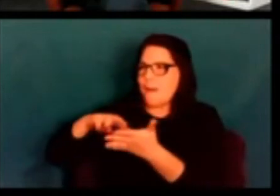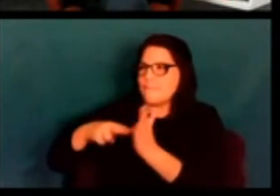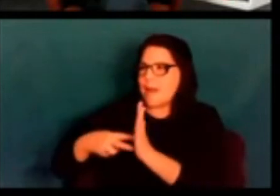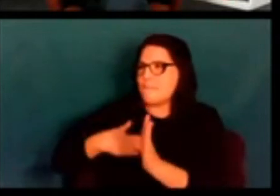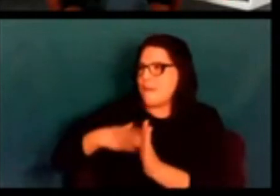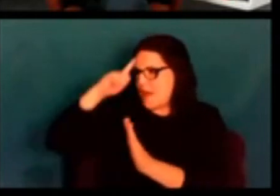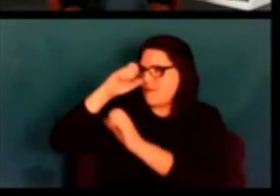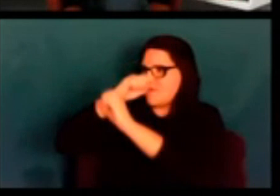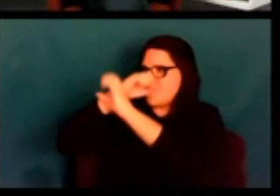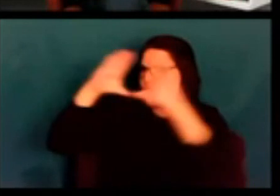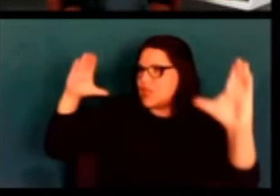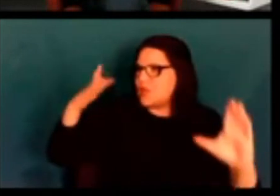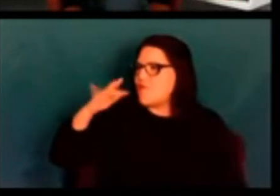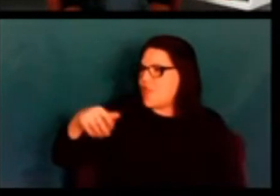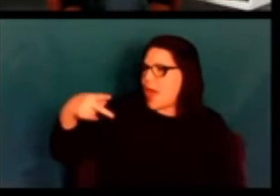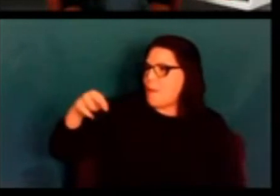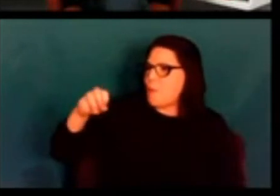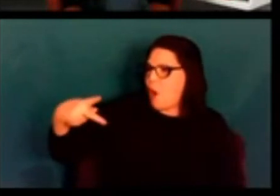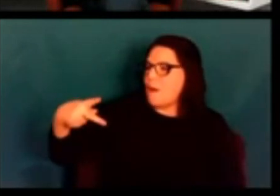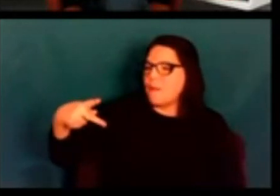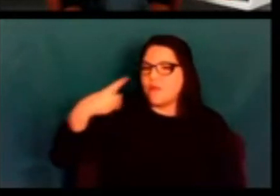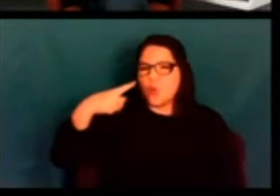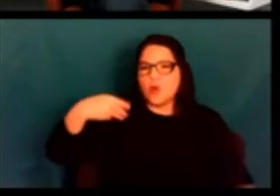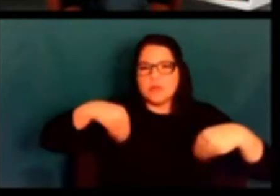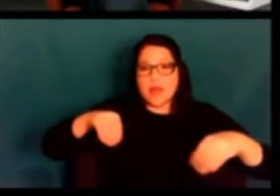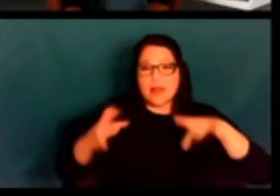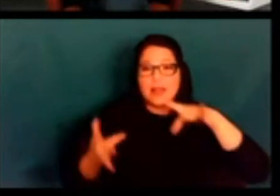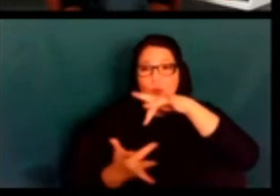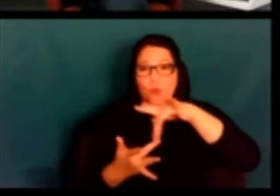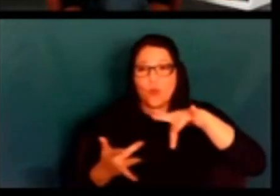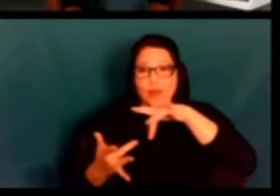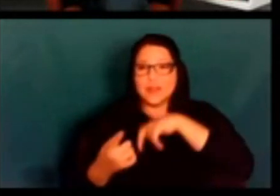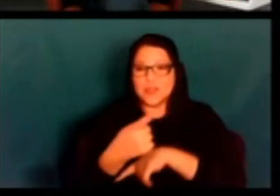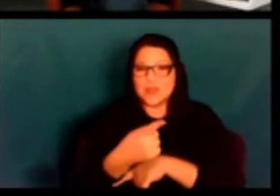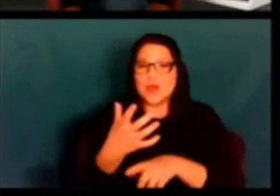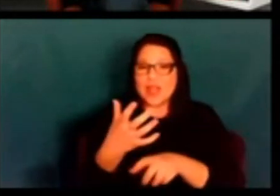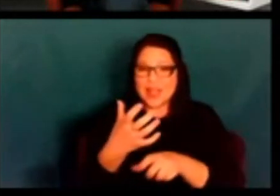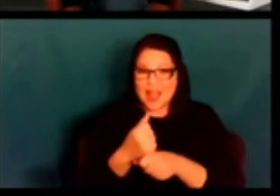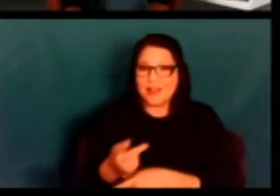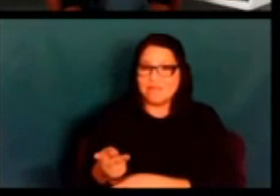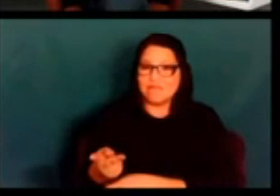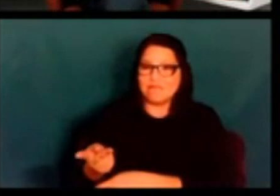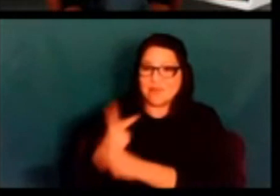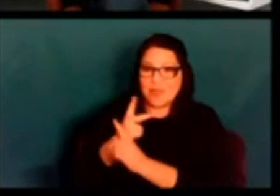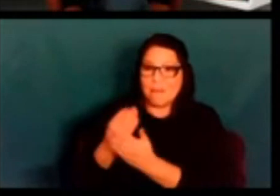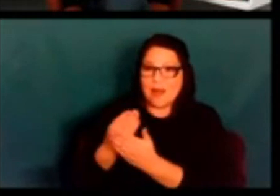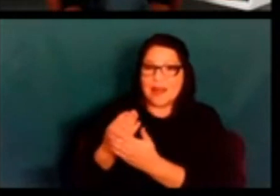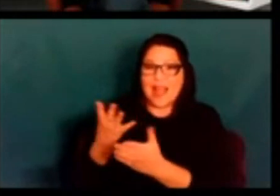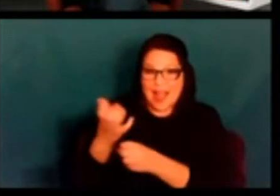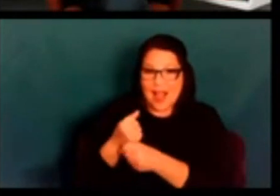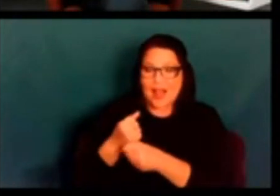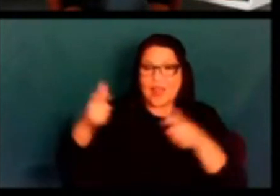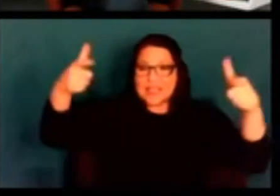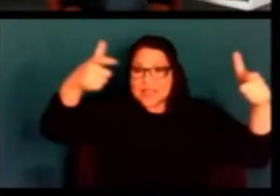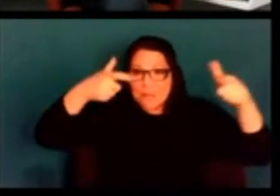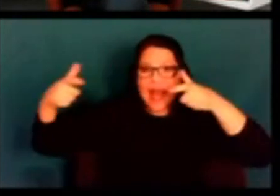get this prop, we'll be able to sell some records. He got the loan for me. I got the spaceship and the